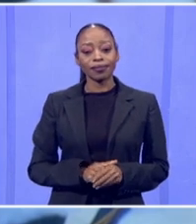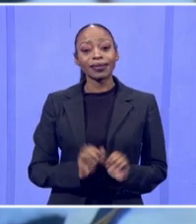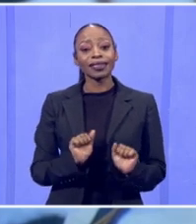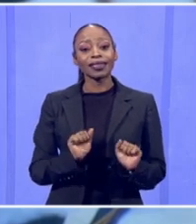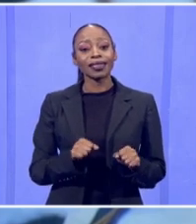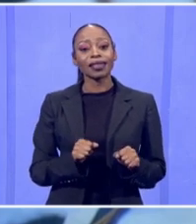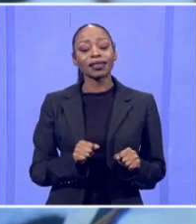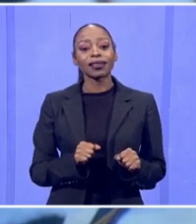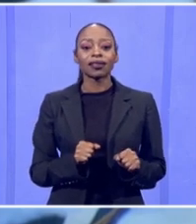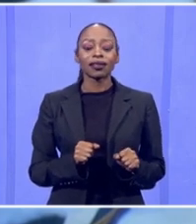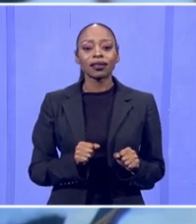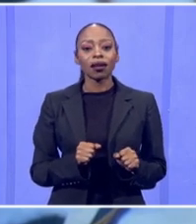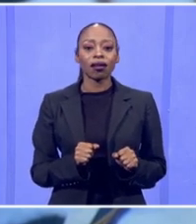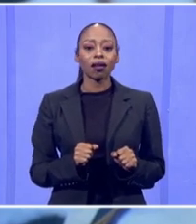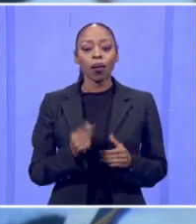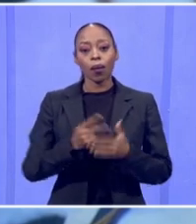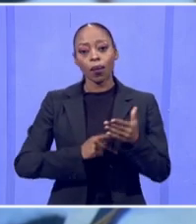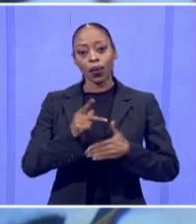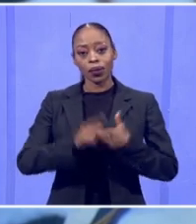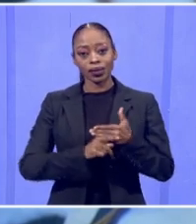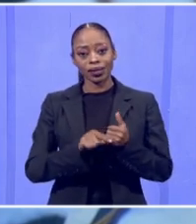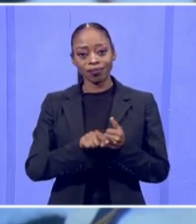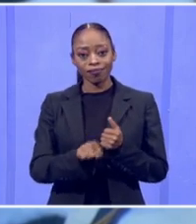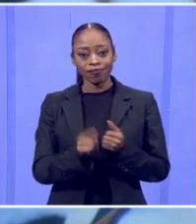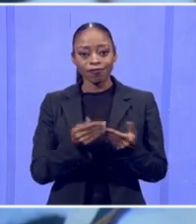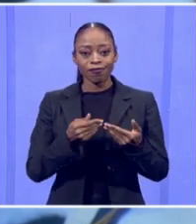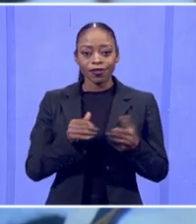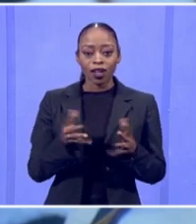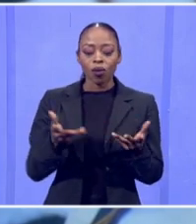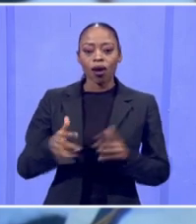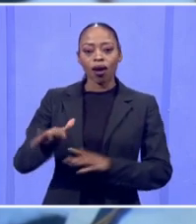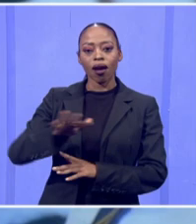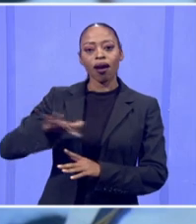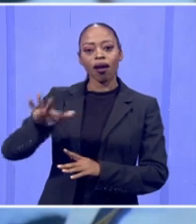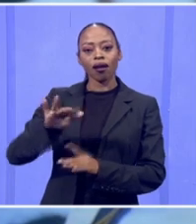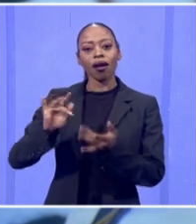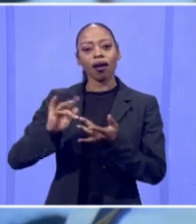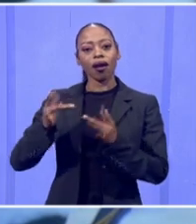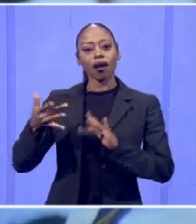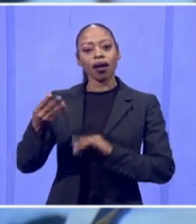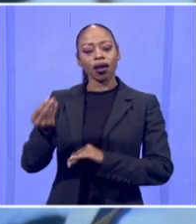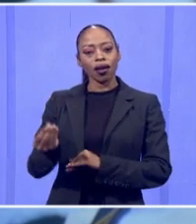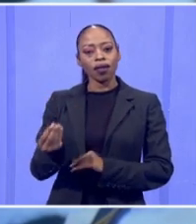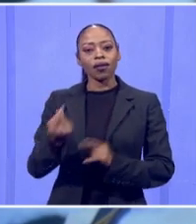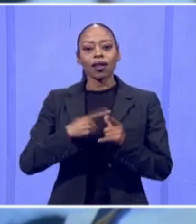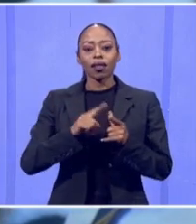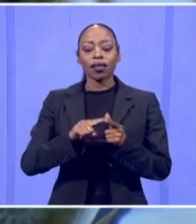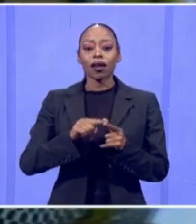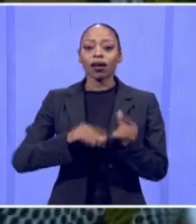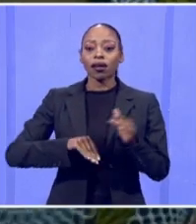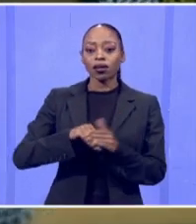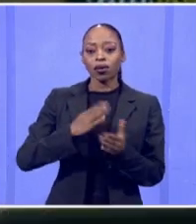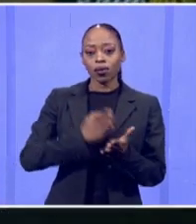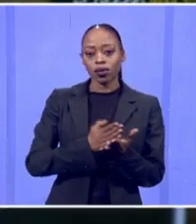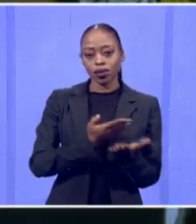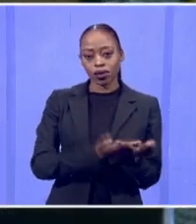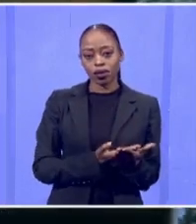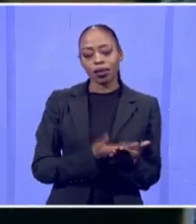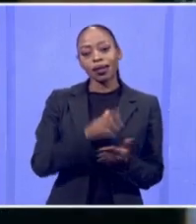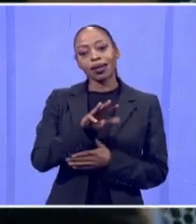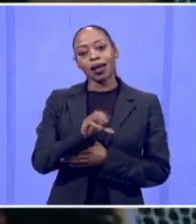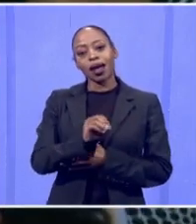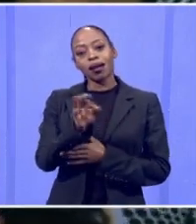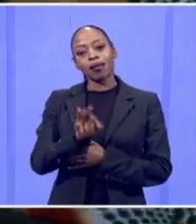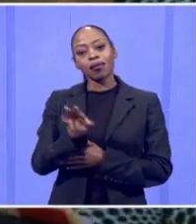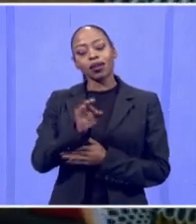our pilot is going to be in the areas where there is connectivity until we make sure. Of course,